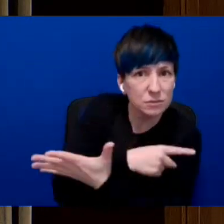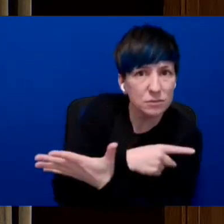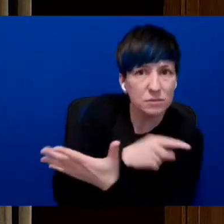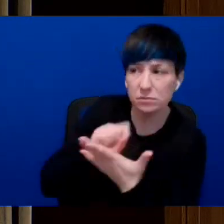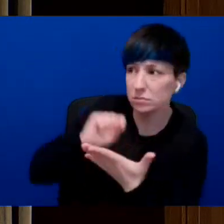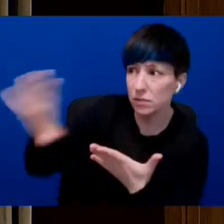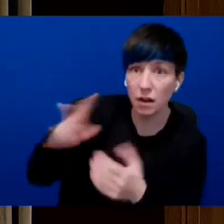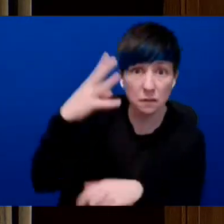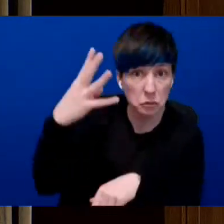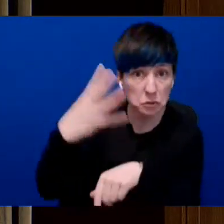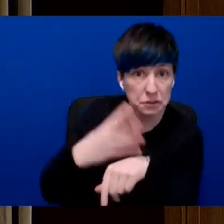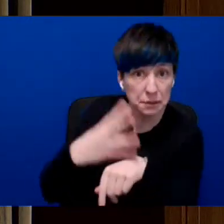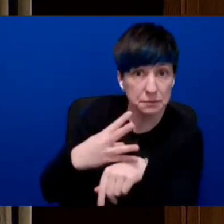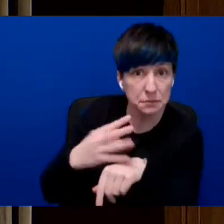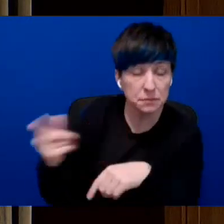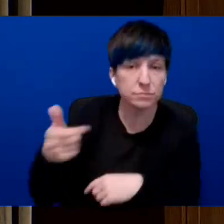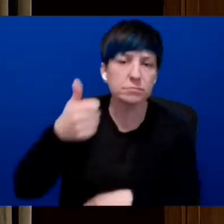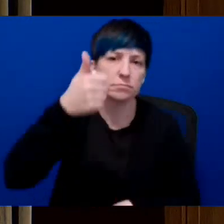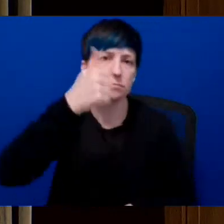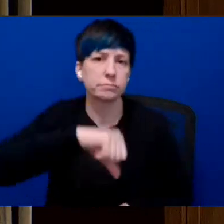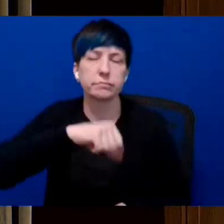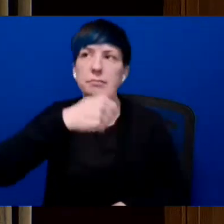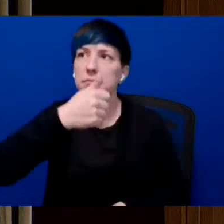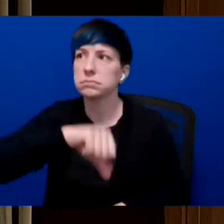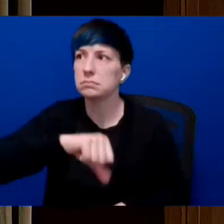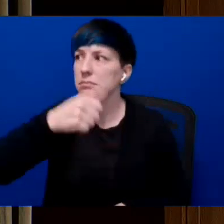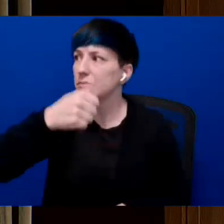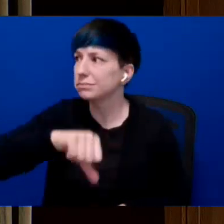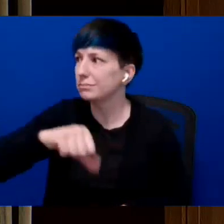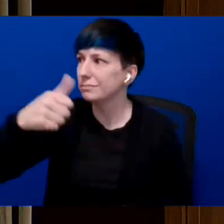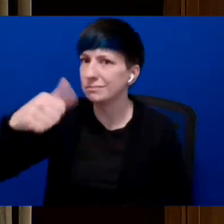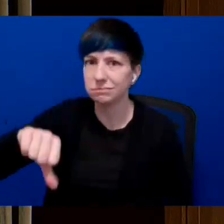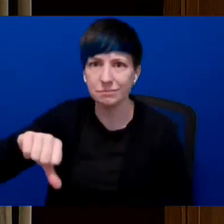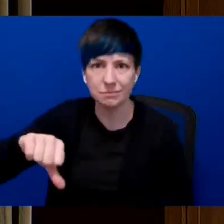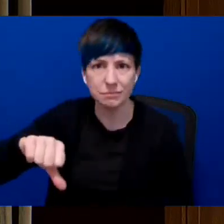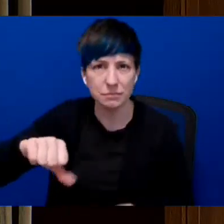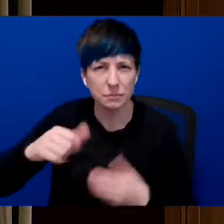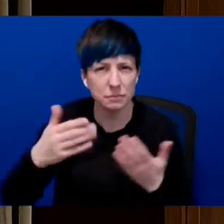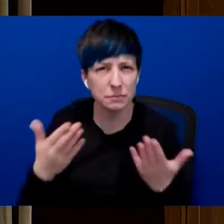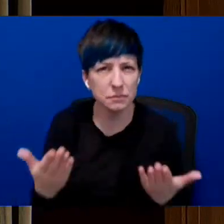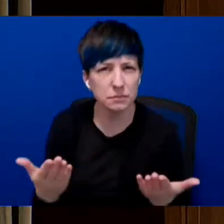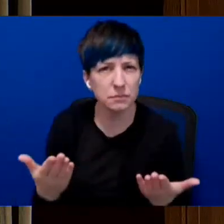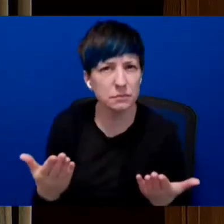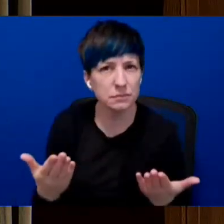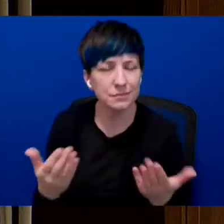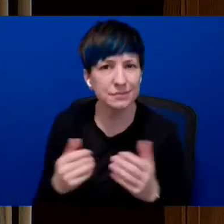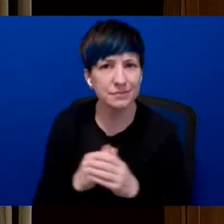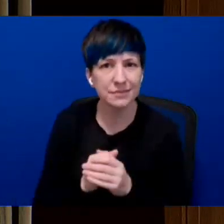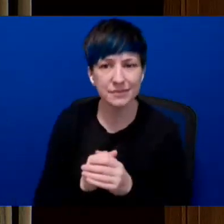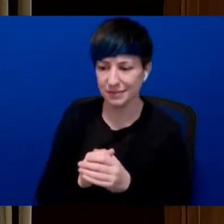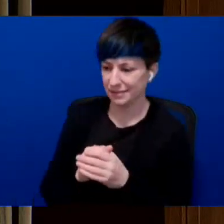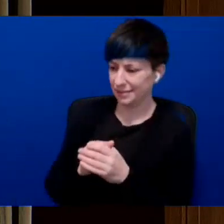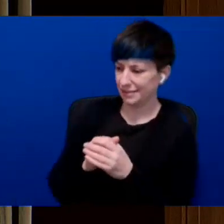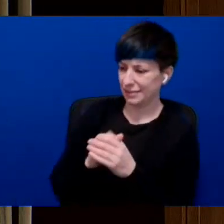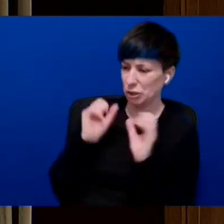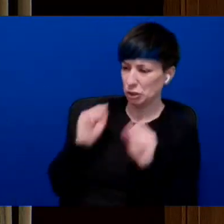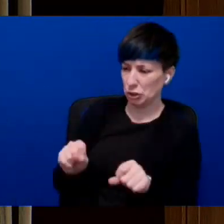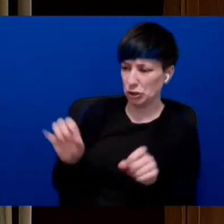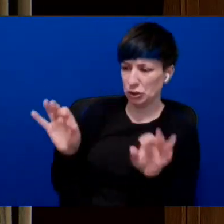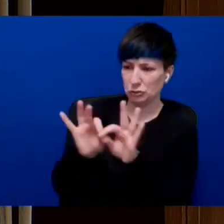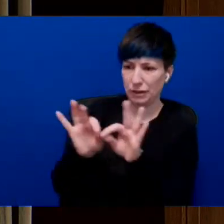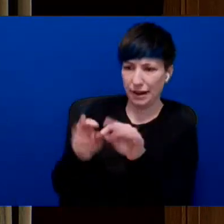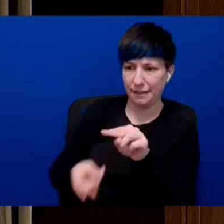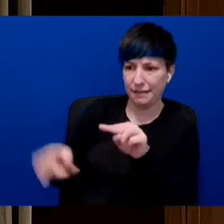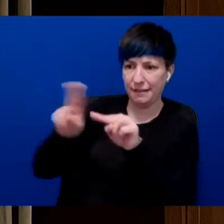the Premier, with the possibility of a rate increase of up to 16% looming after the